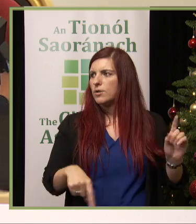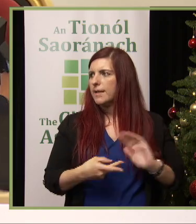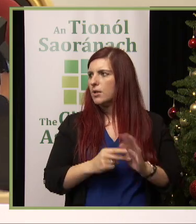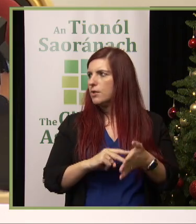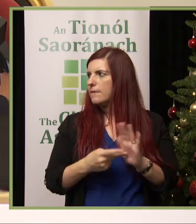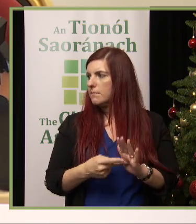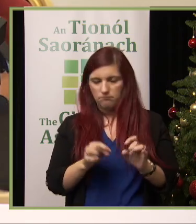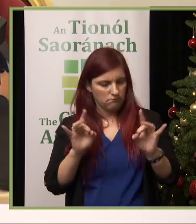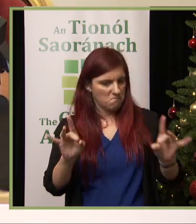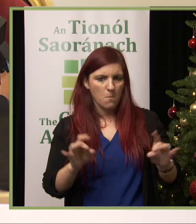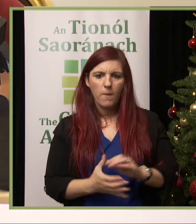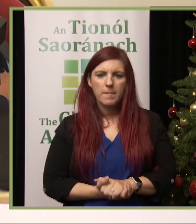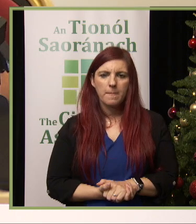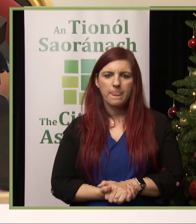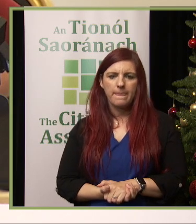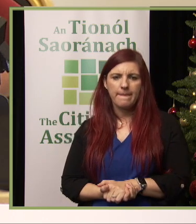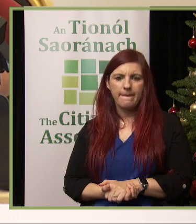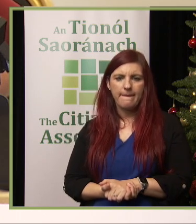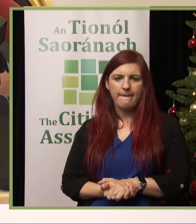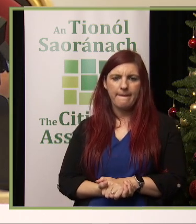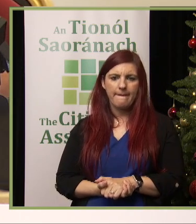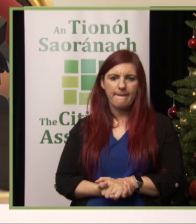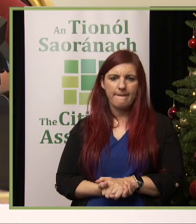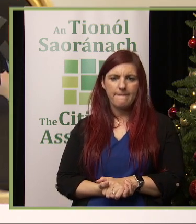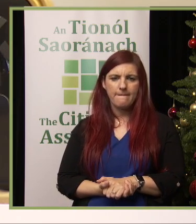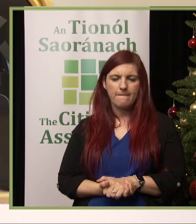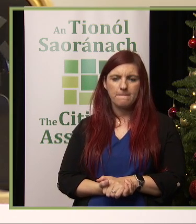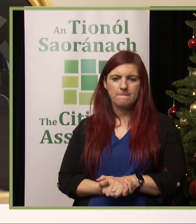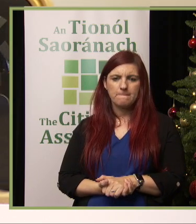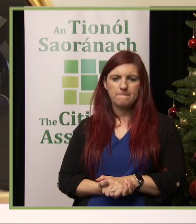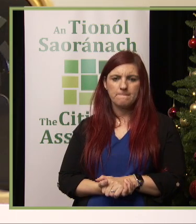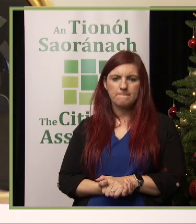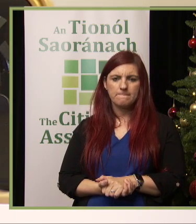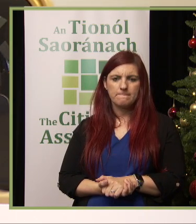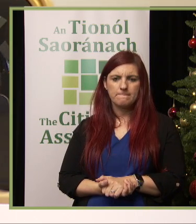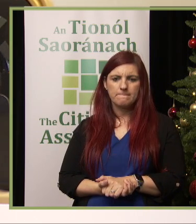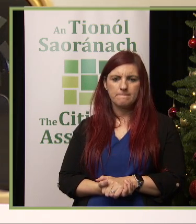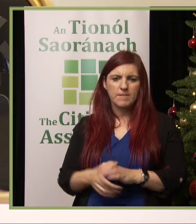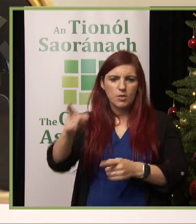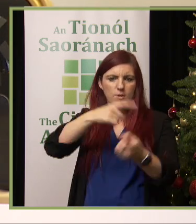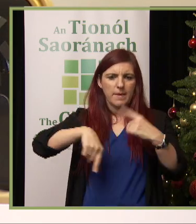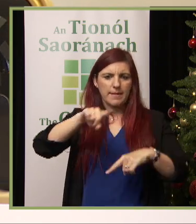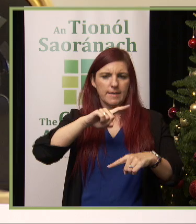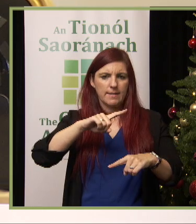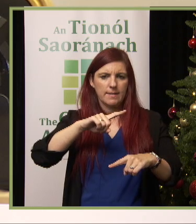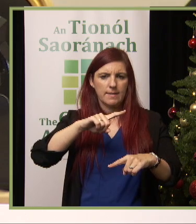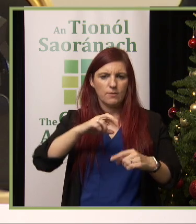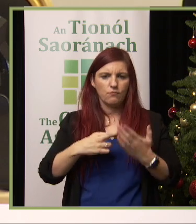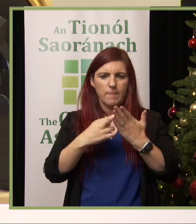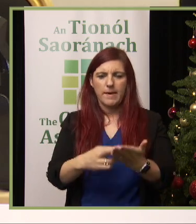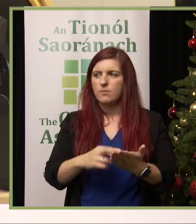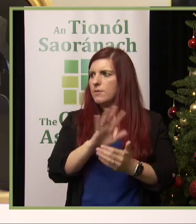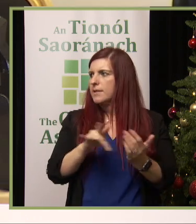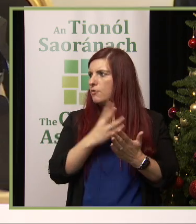Okay. I'm just going to ask, can we, as a Citizens' Assembly, recommend that the central bank do